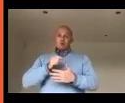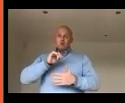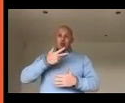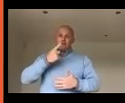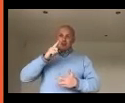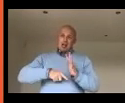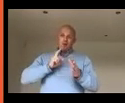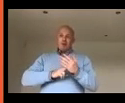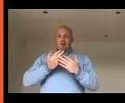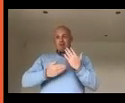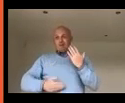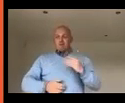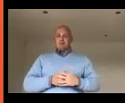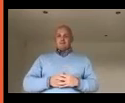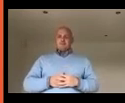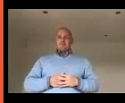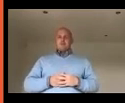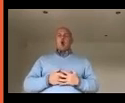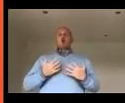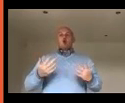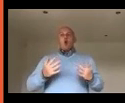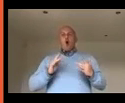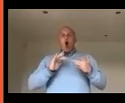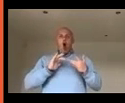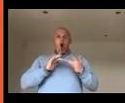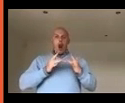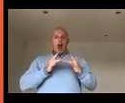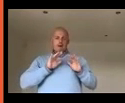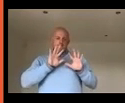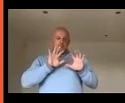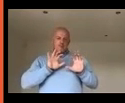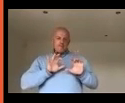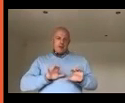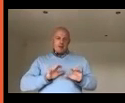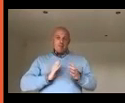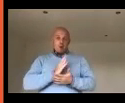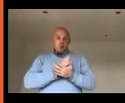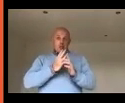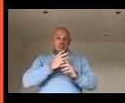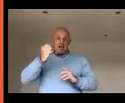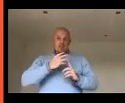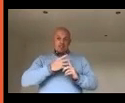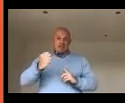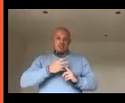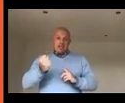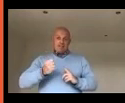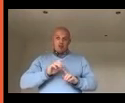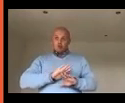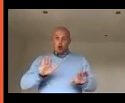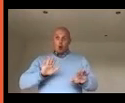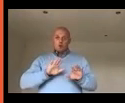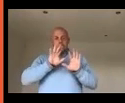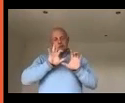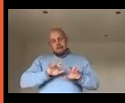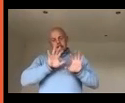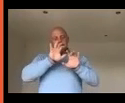So when you're filling it out online, don't forget to save it as you go along. If you do brilliant